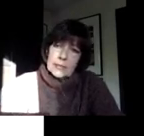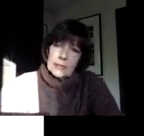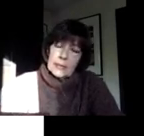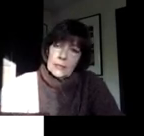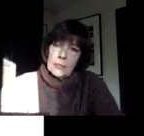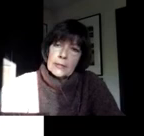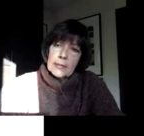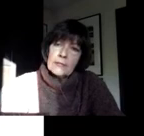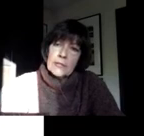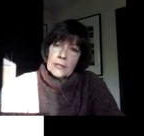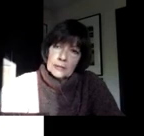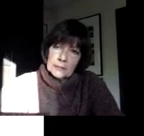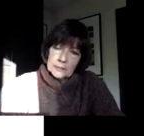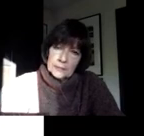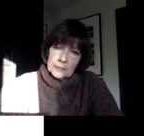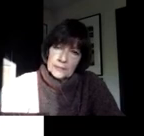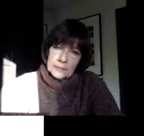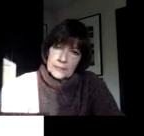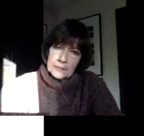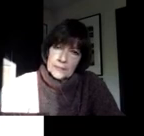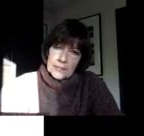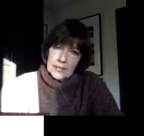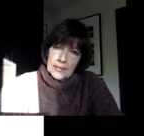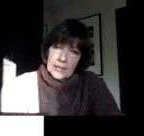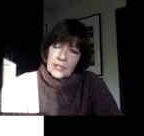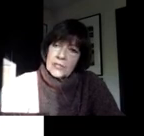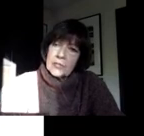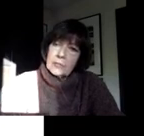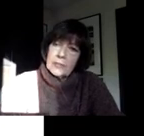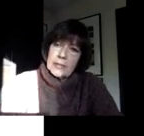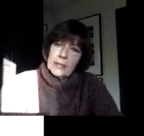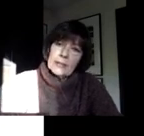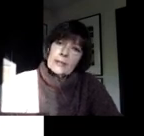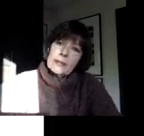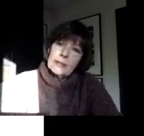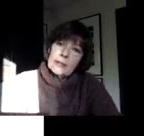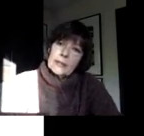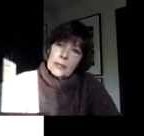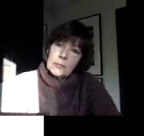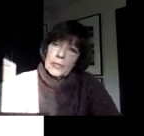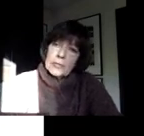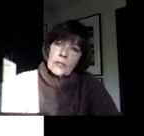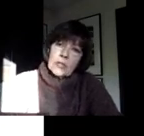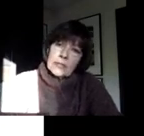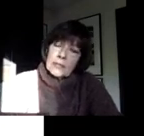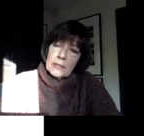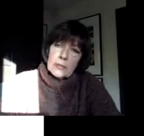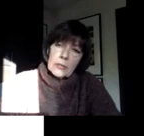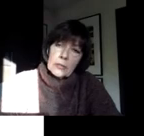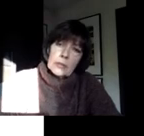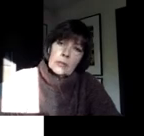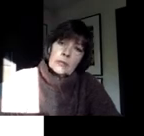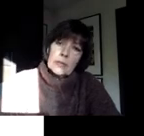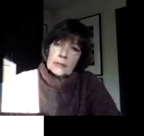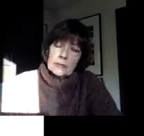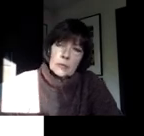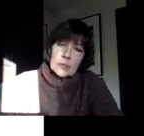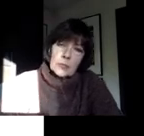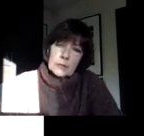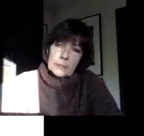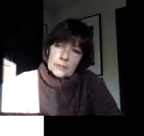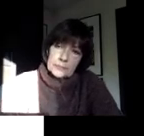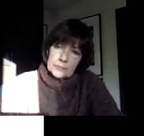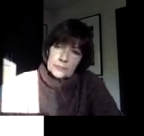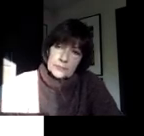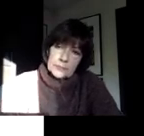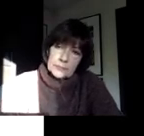them see what they have done. And she stood beside now President Johnson as he took the oath on Air Force